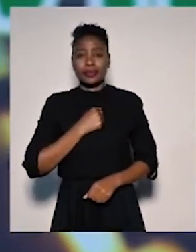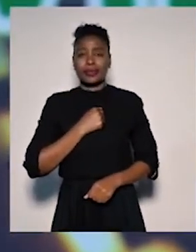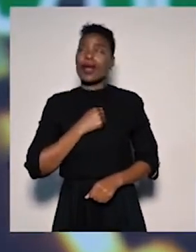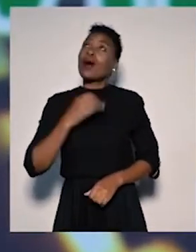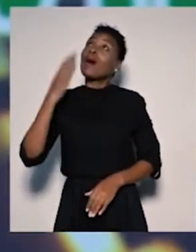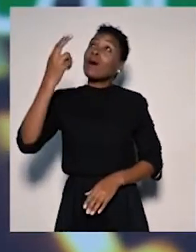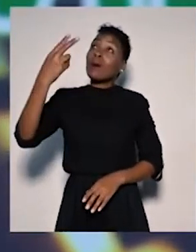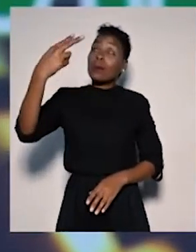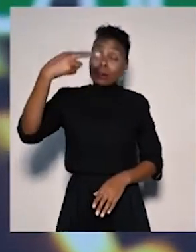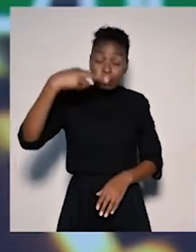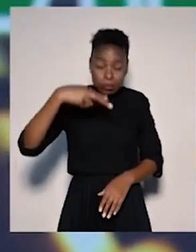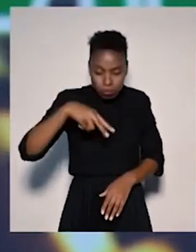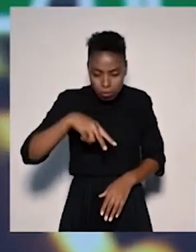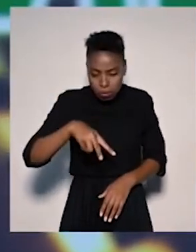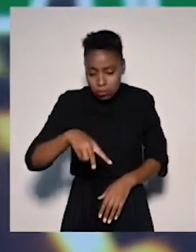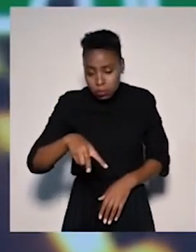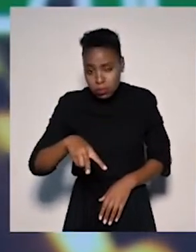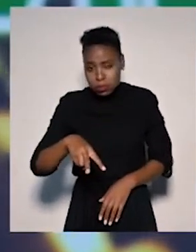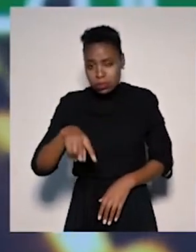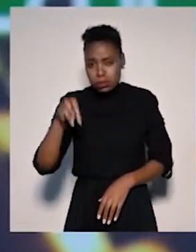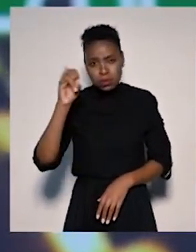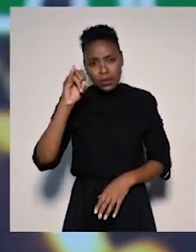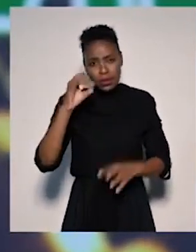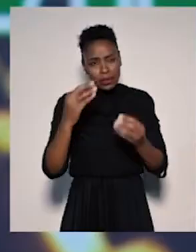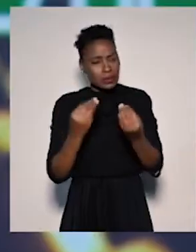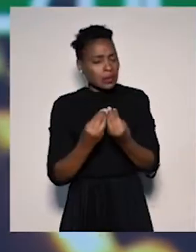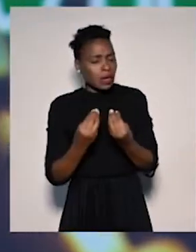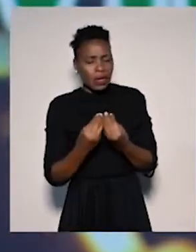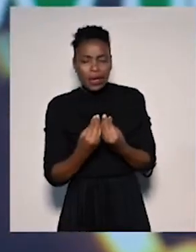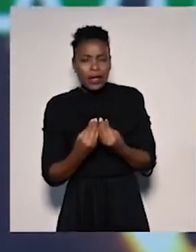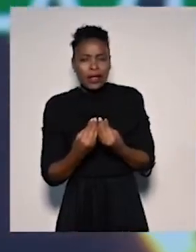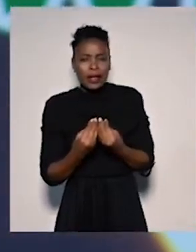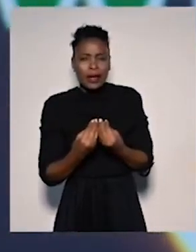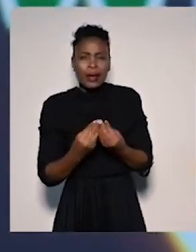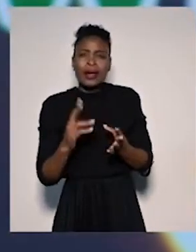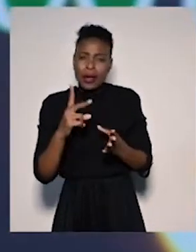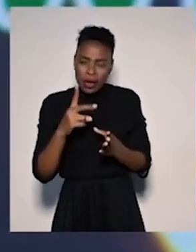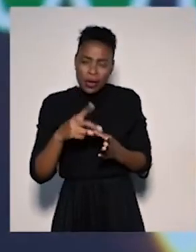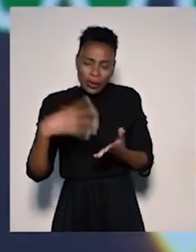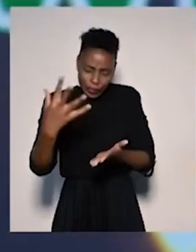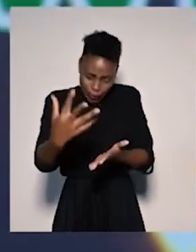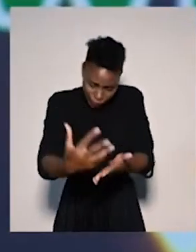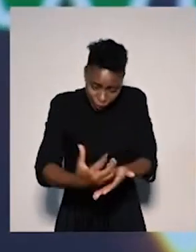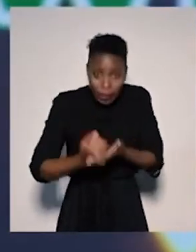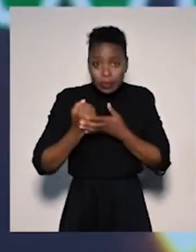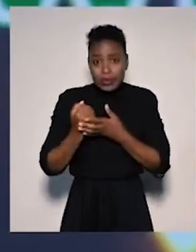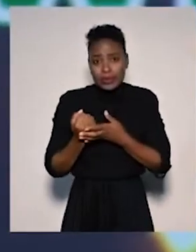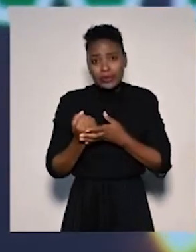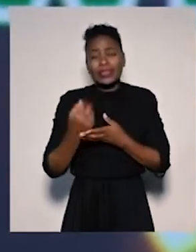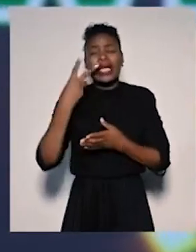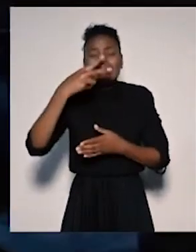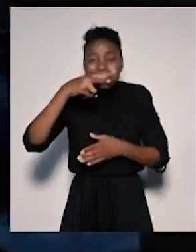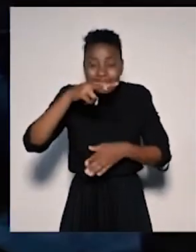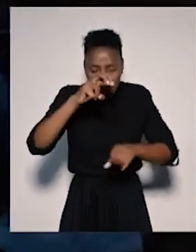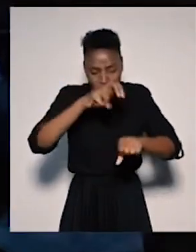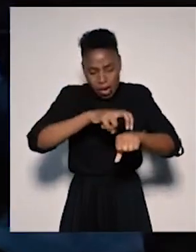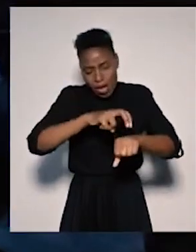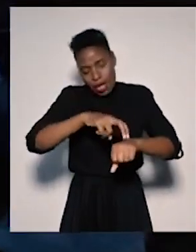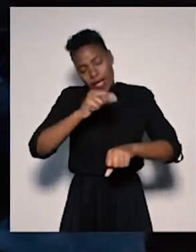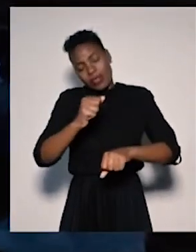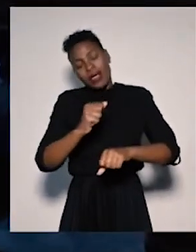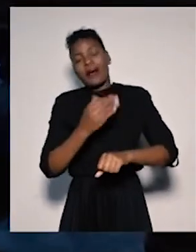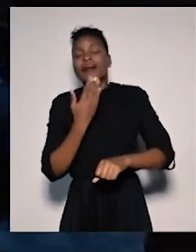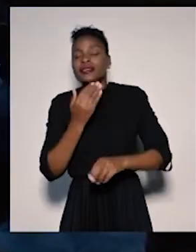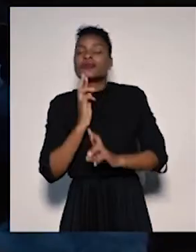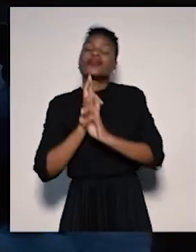beyond your faults today. He doesn't want you to settle in them. He wants you to correct them. He sees your need. Will you respond to